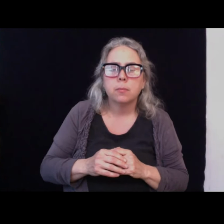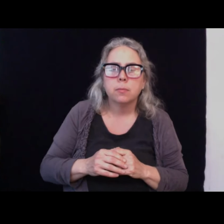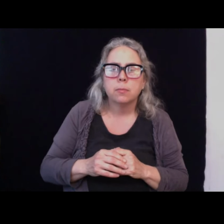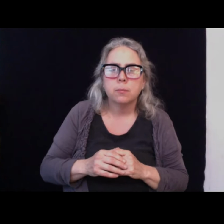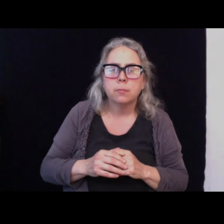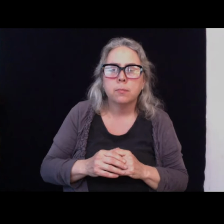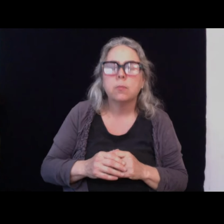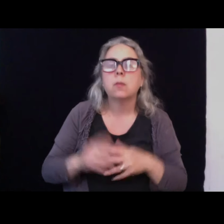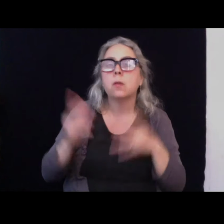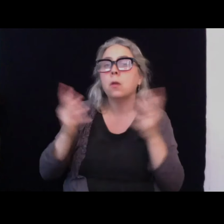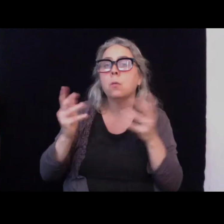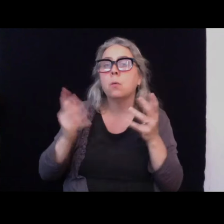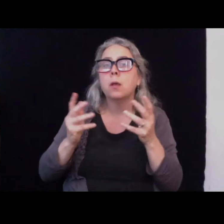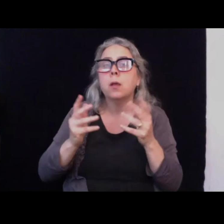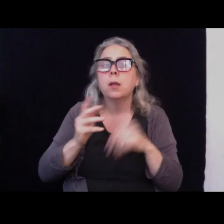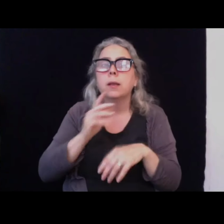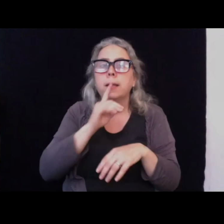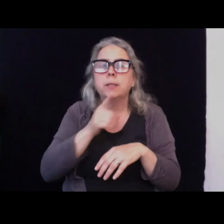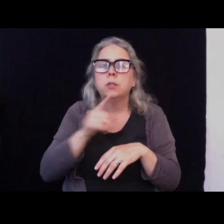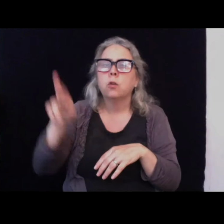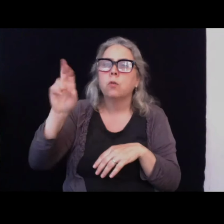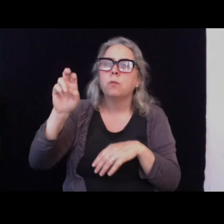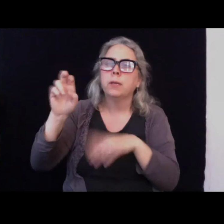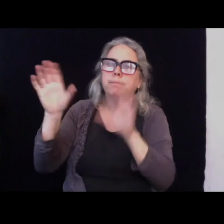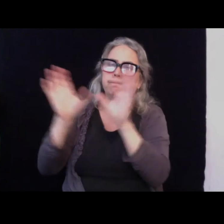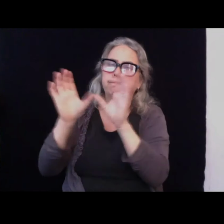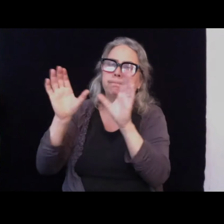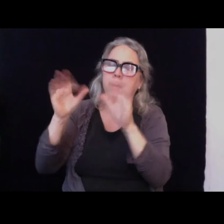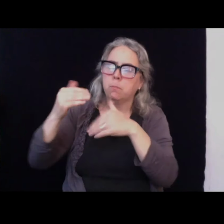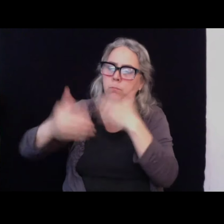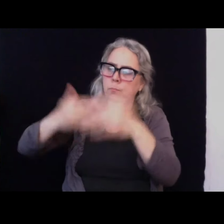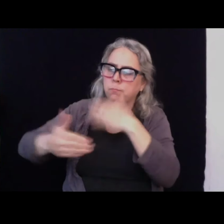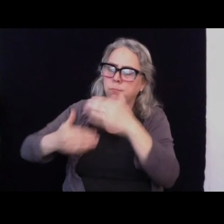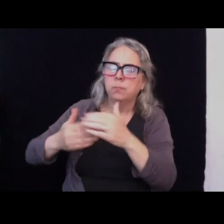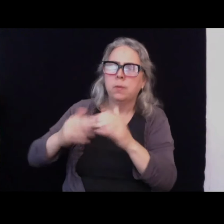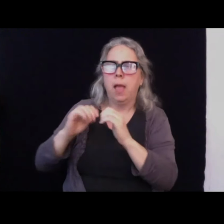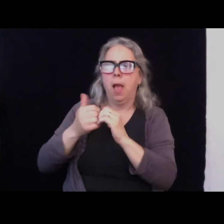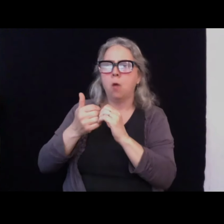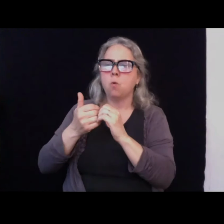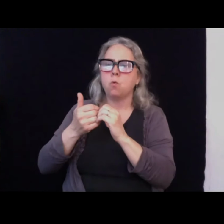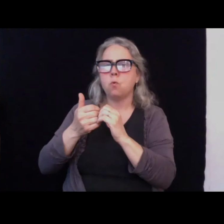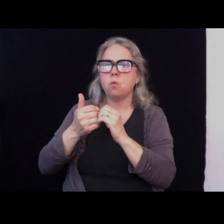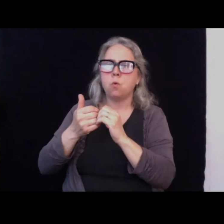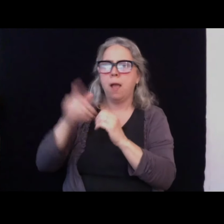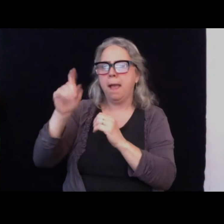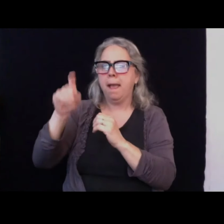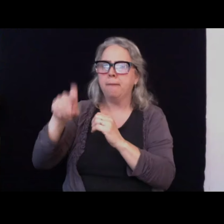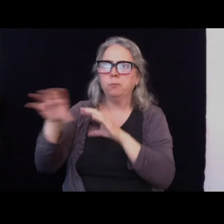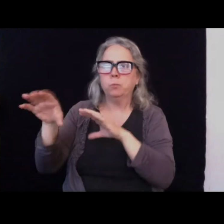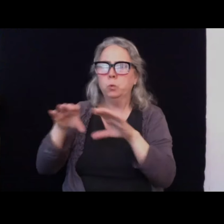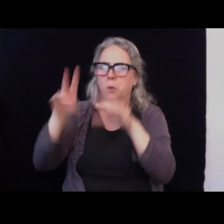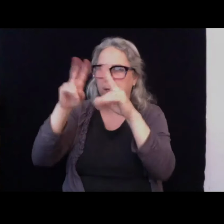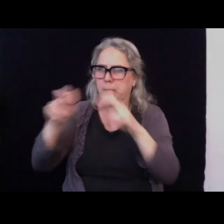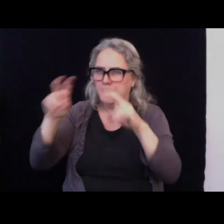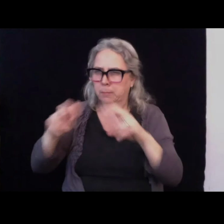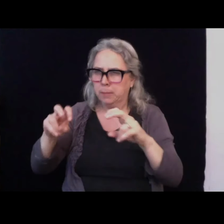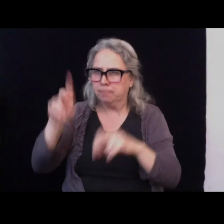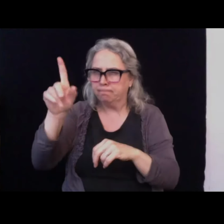What is the recertification process, and how do they have to do assessments?